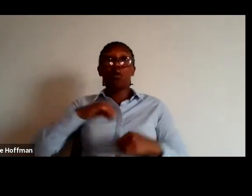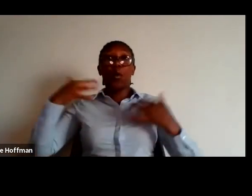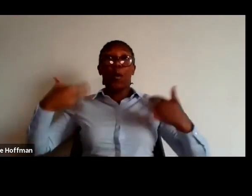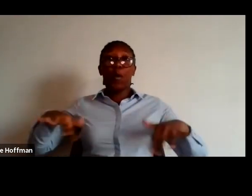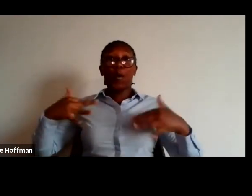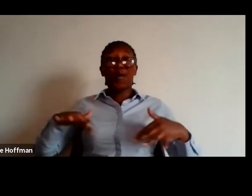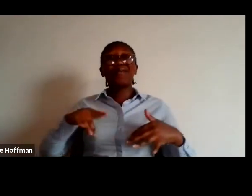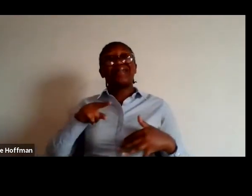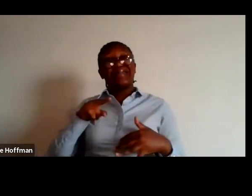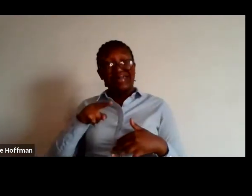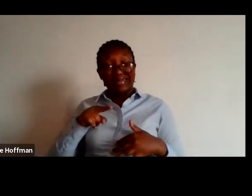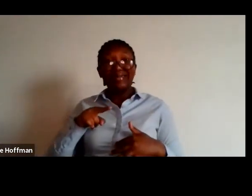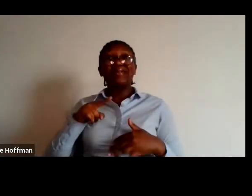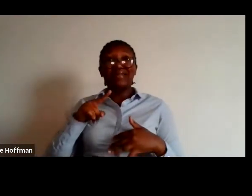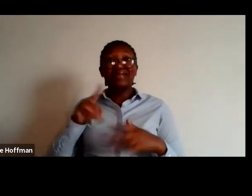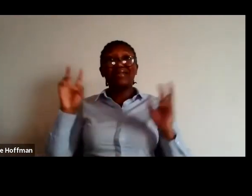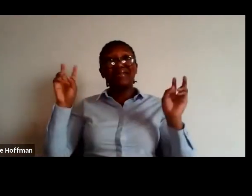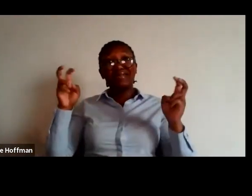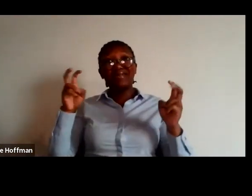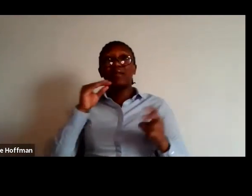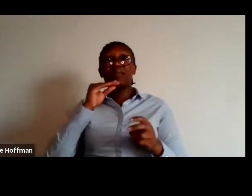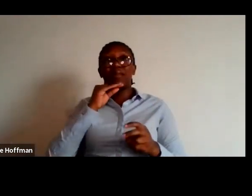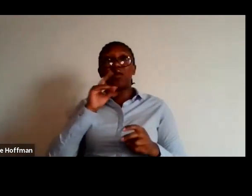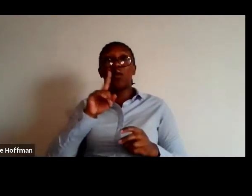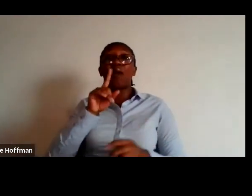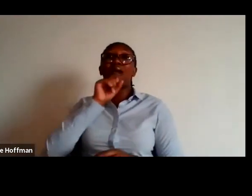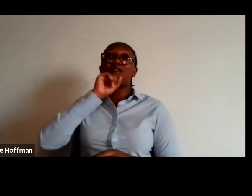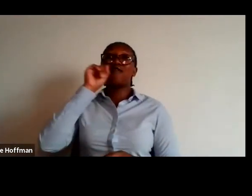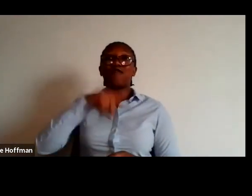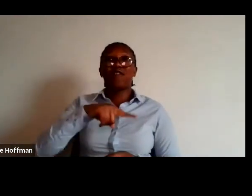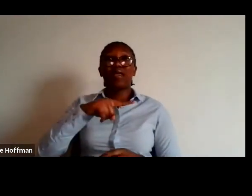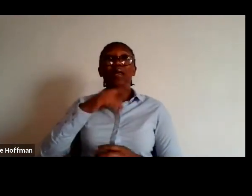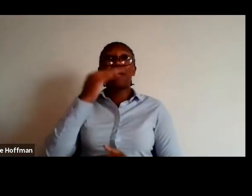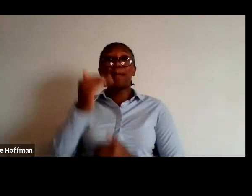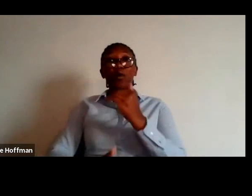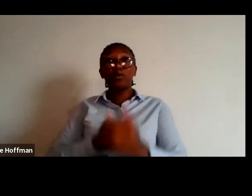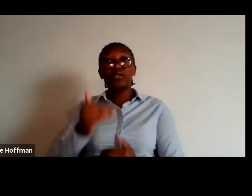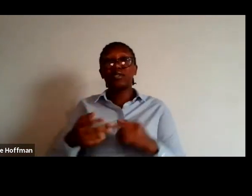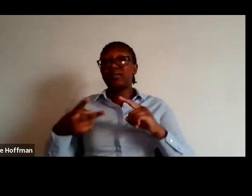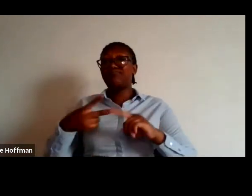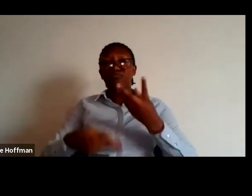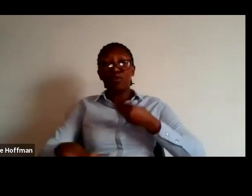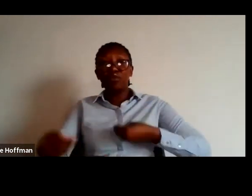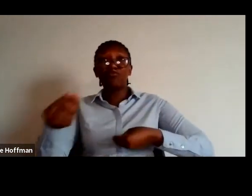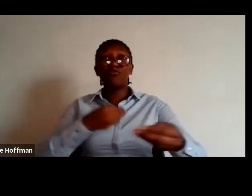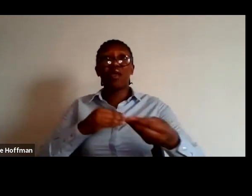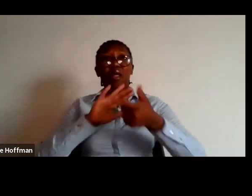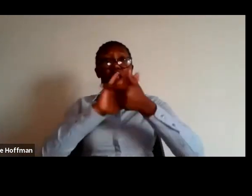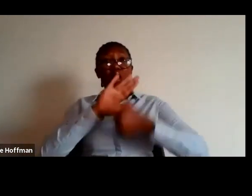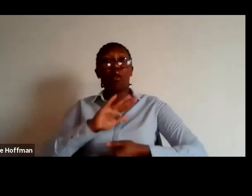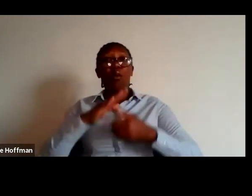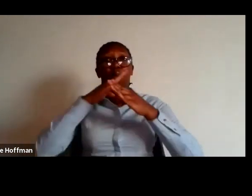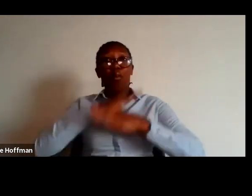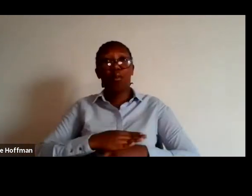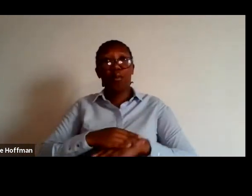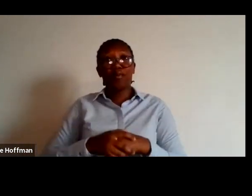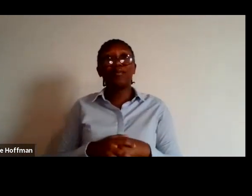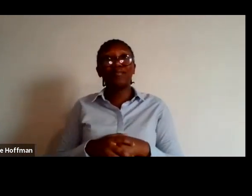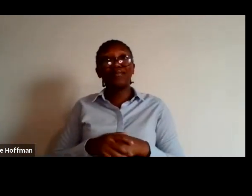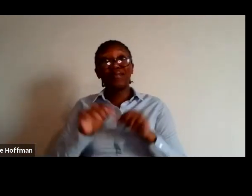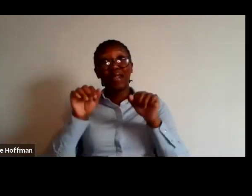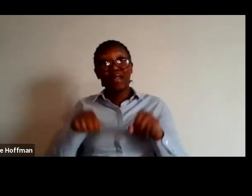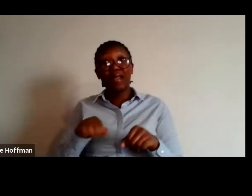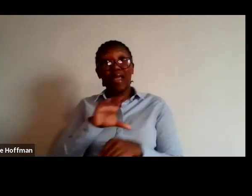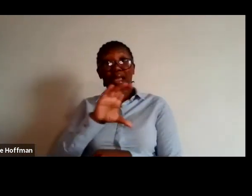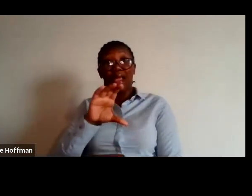one, which is counterfeit, as well as illicit trade. Counterfeit may be referred to